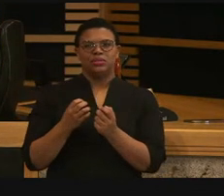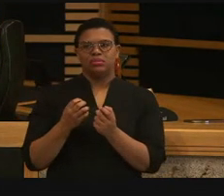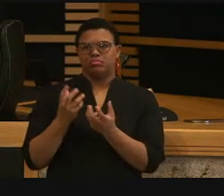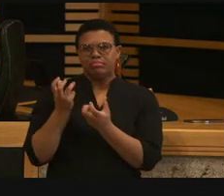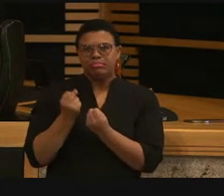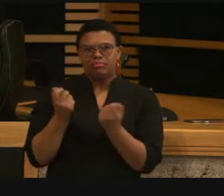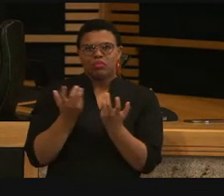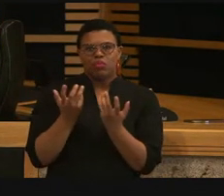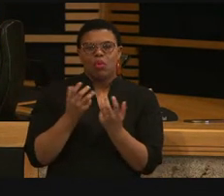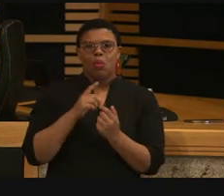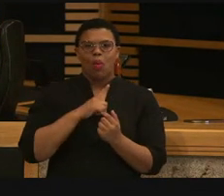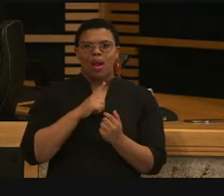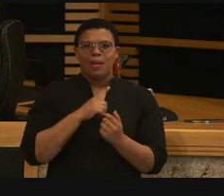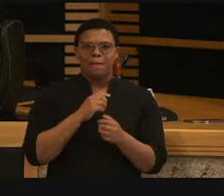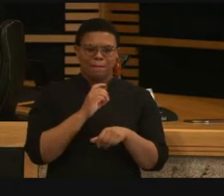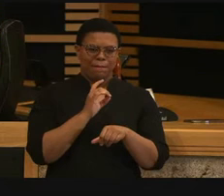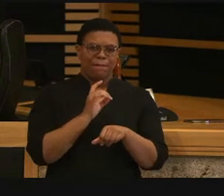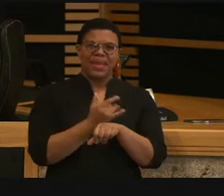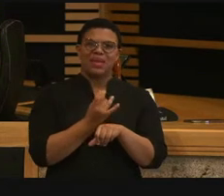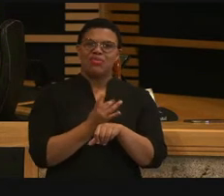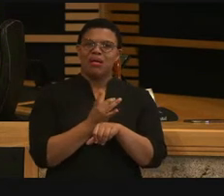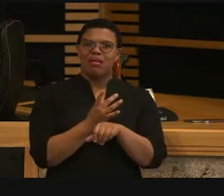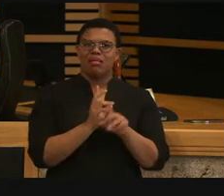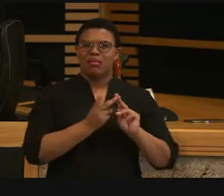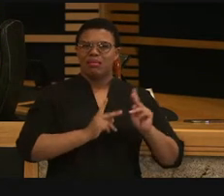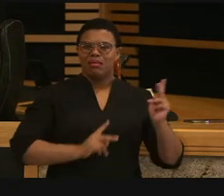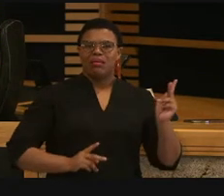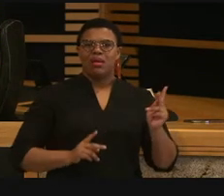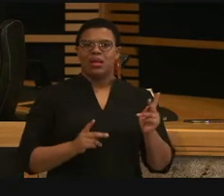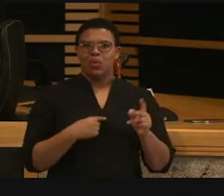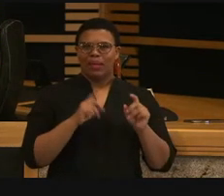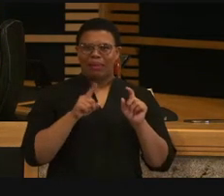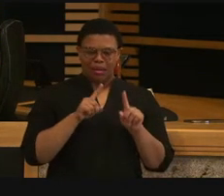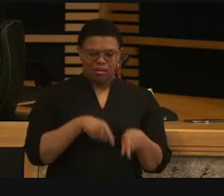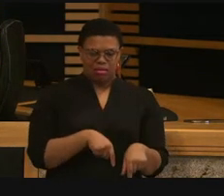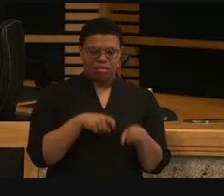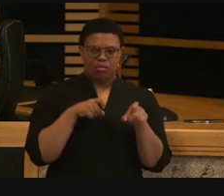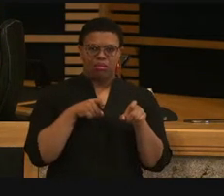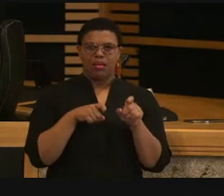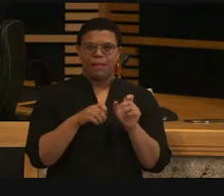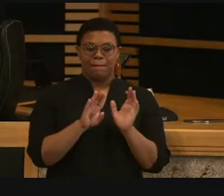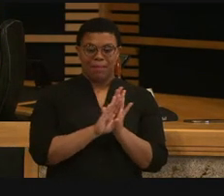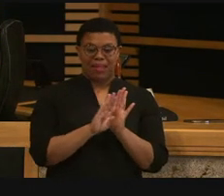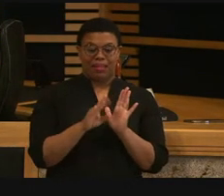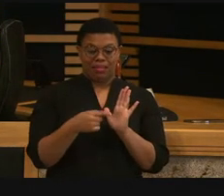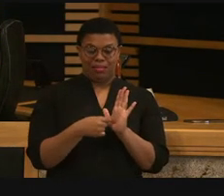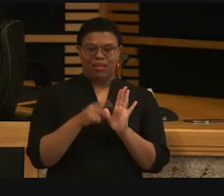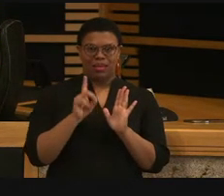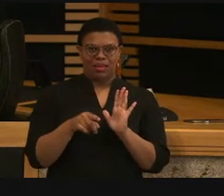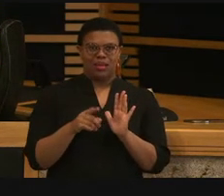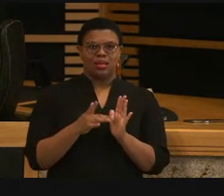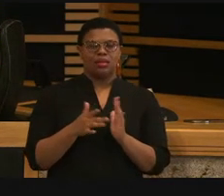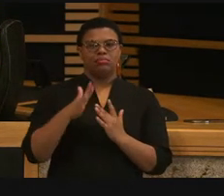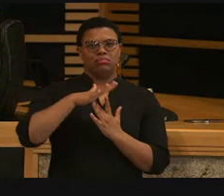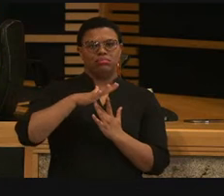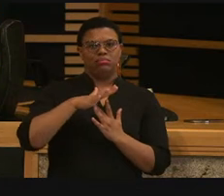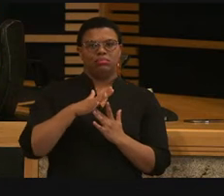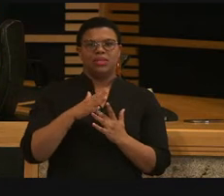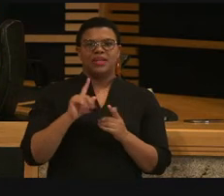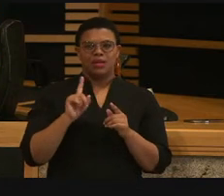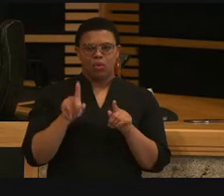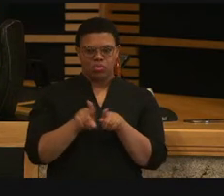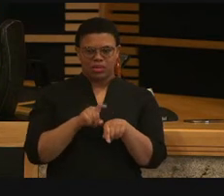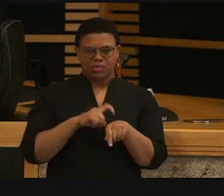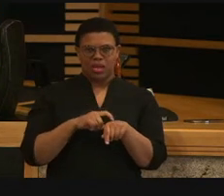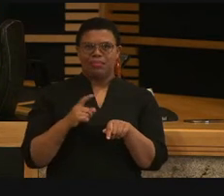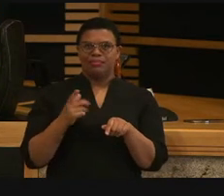gas exploration and nuclear build program is prioritized consistent with the law and as approved